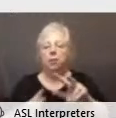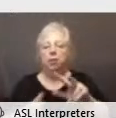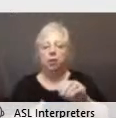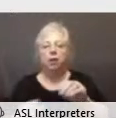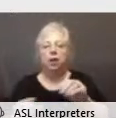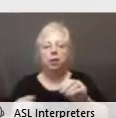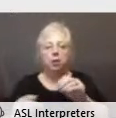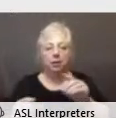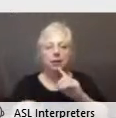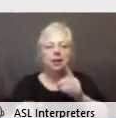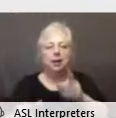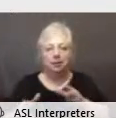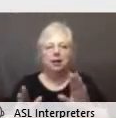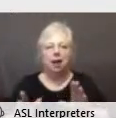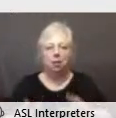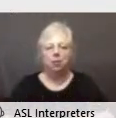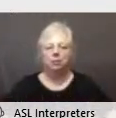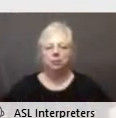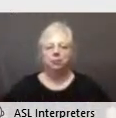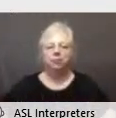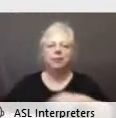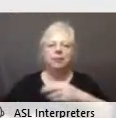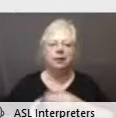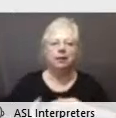allowable. Section